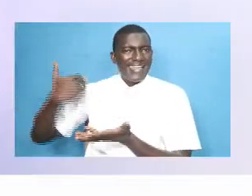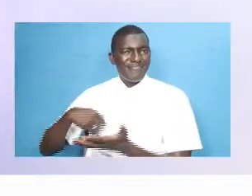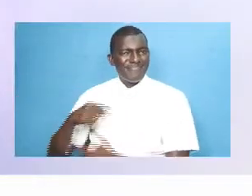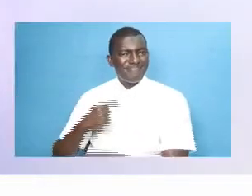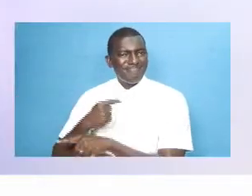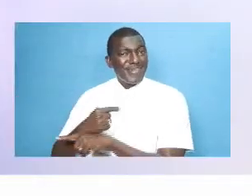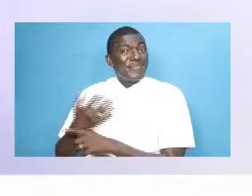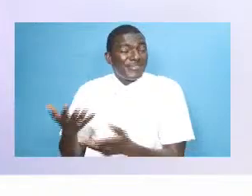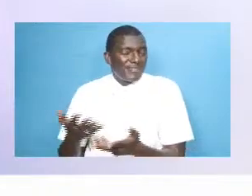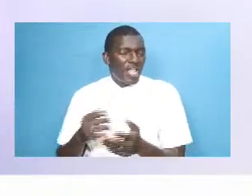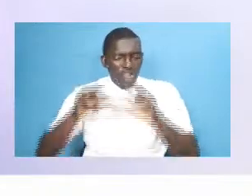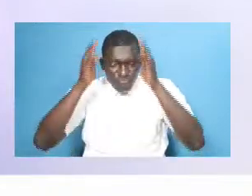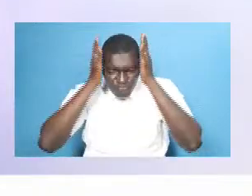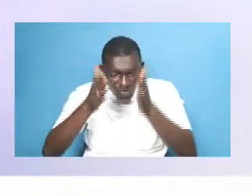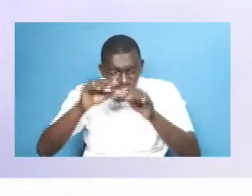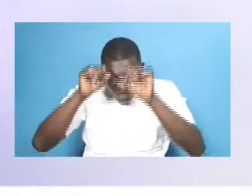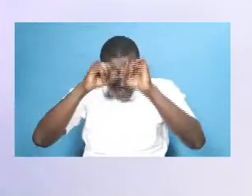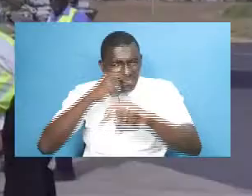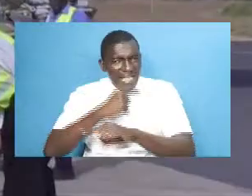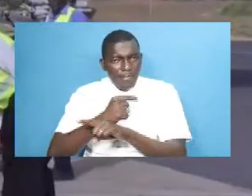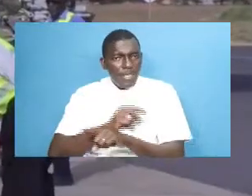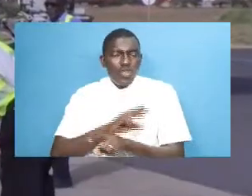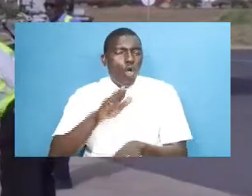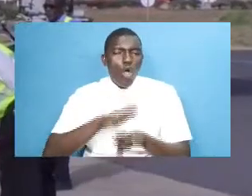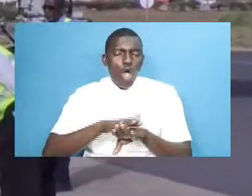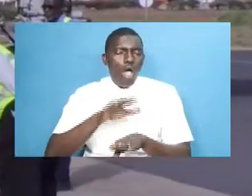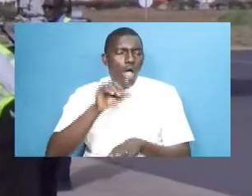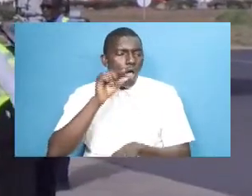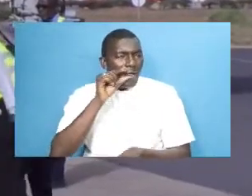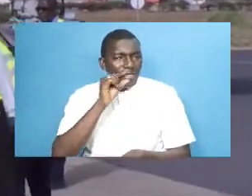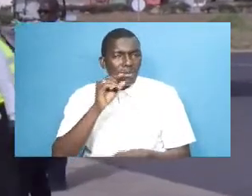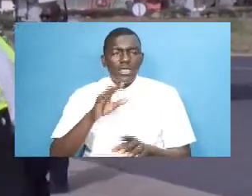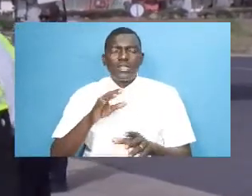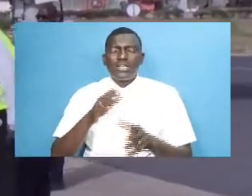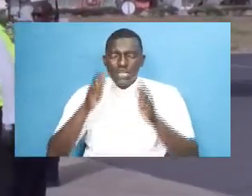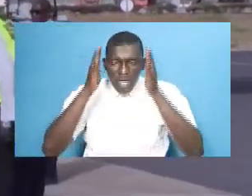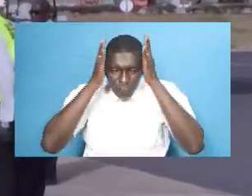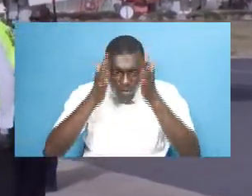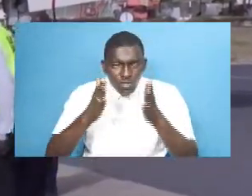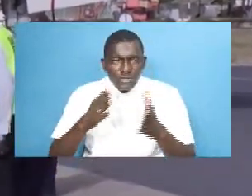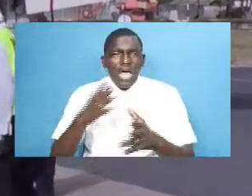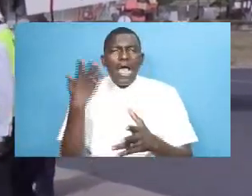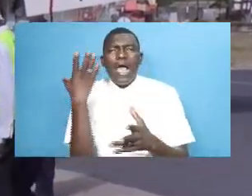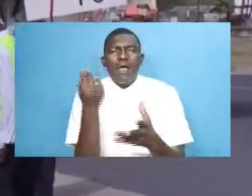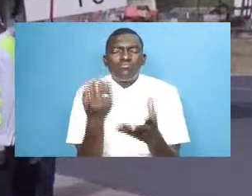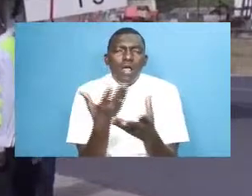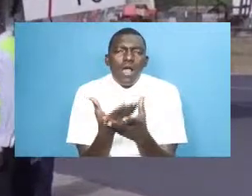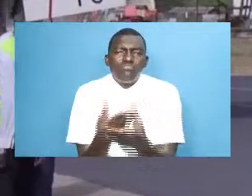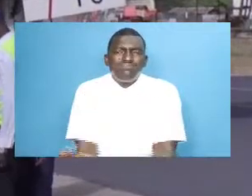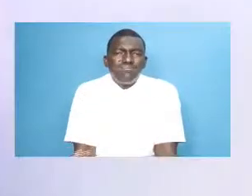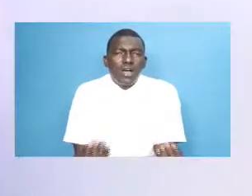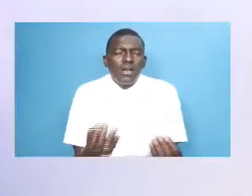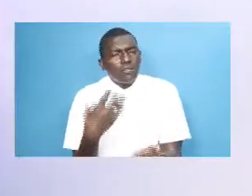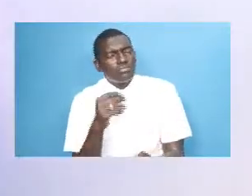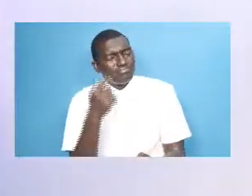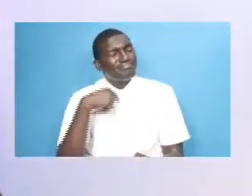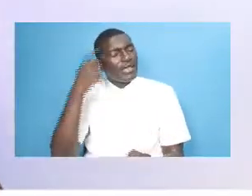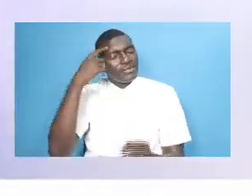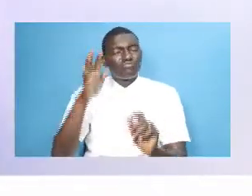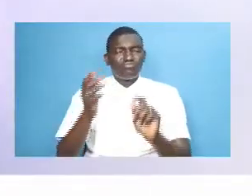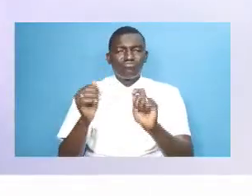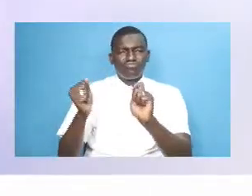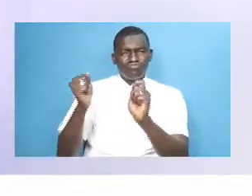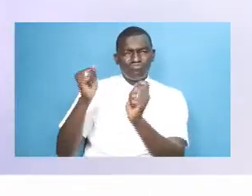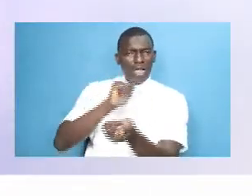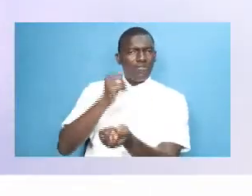the government of the Gambia is not on response. The focus is mitigation. I think there has been a paradigm shift